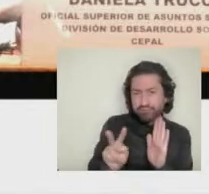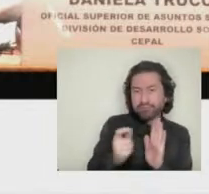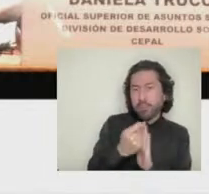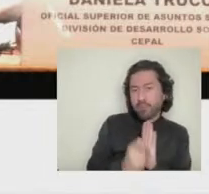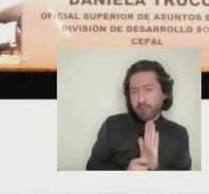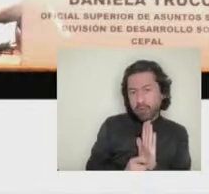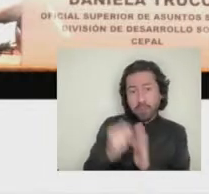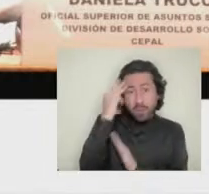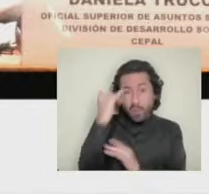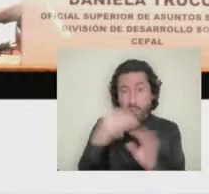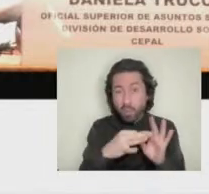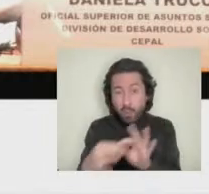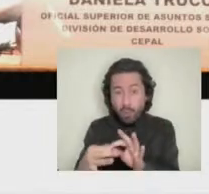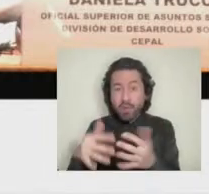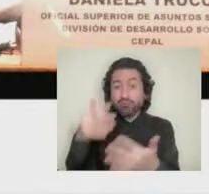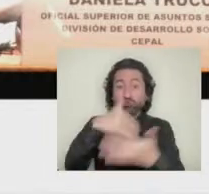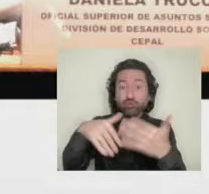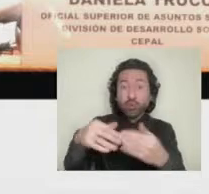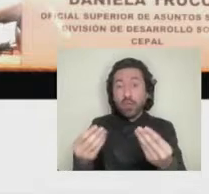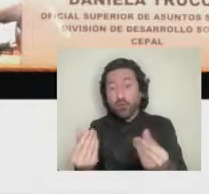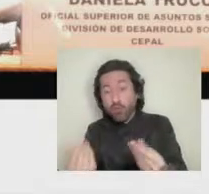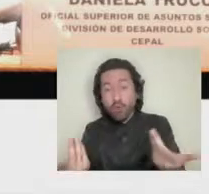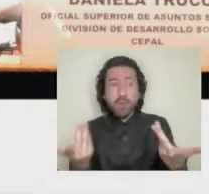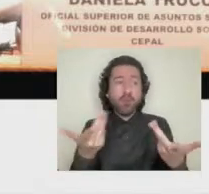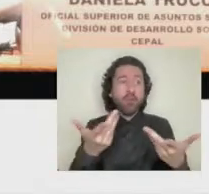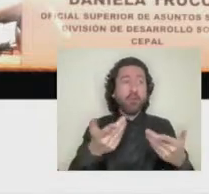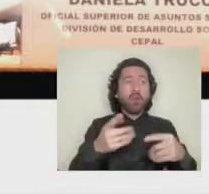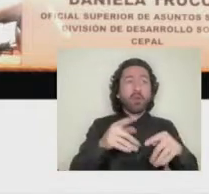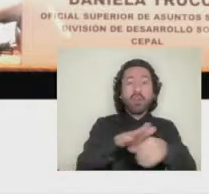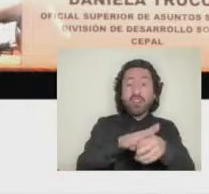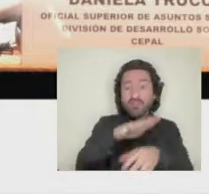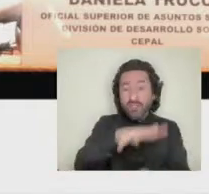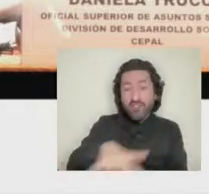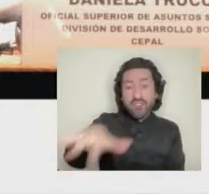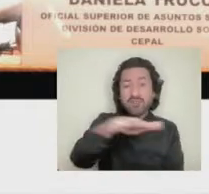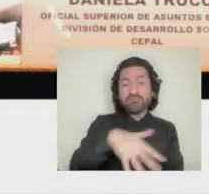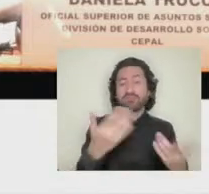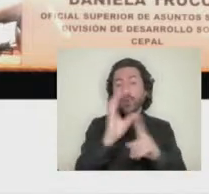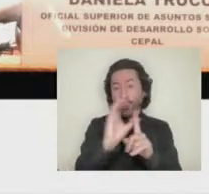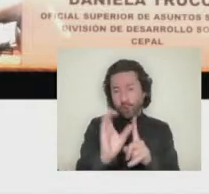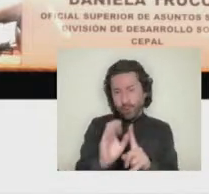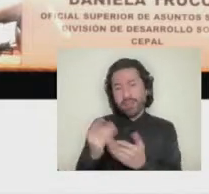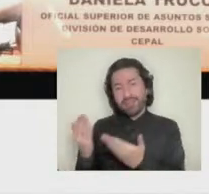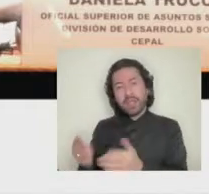given to other factors, socioeconomic, geographic, and cultural